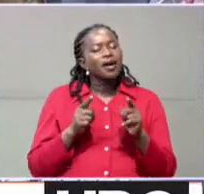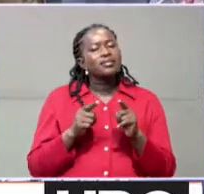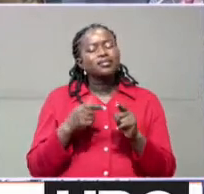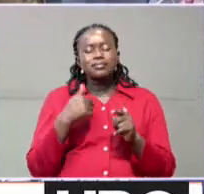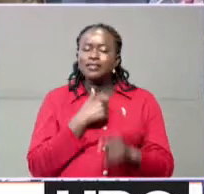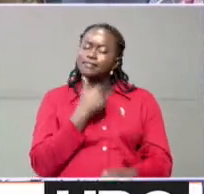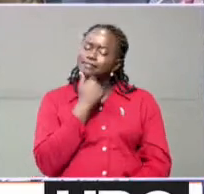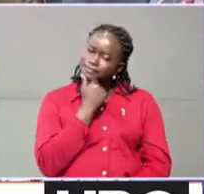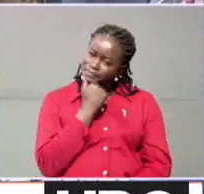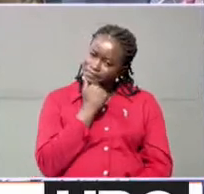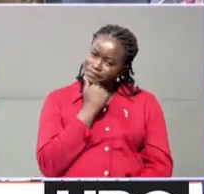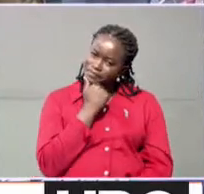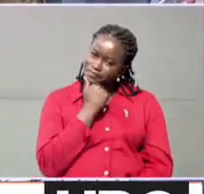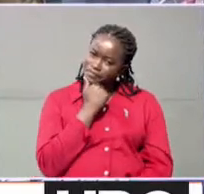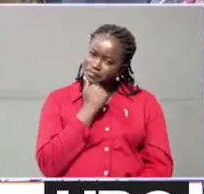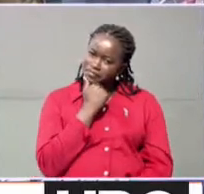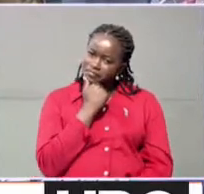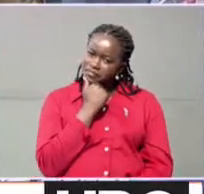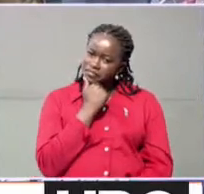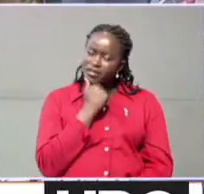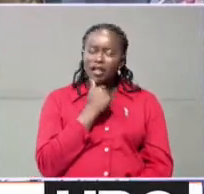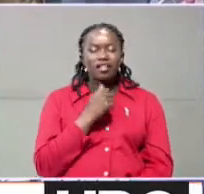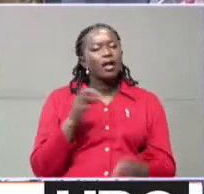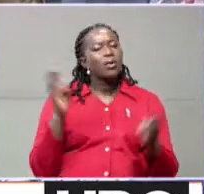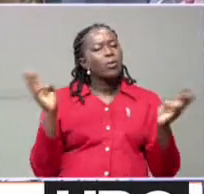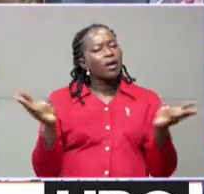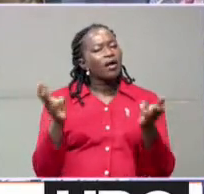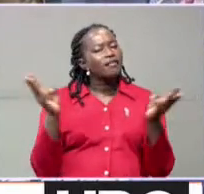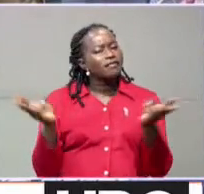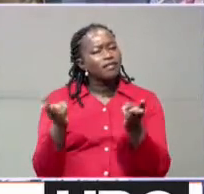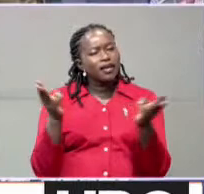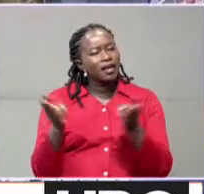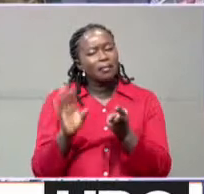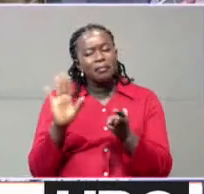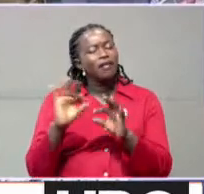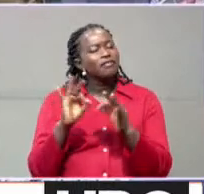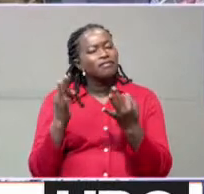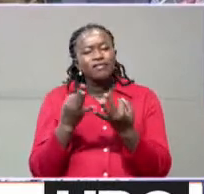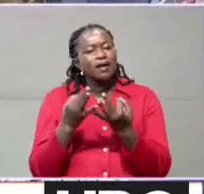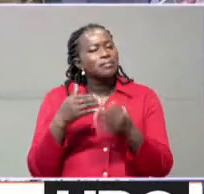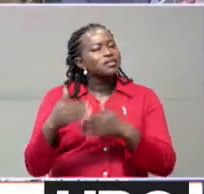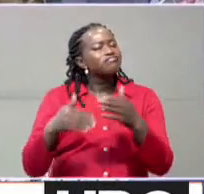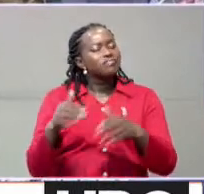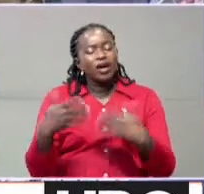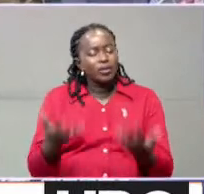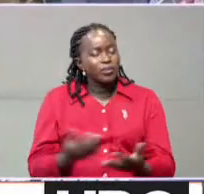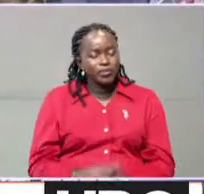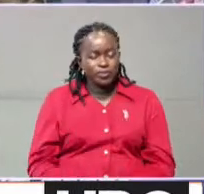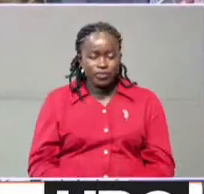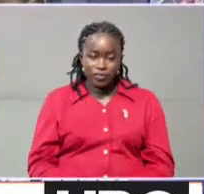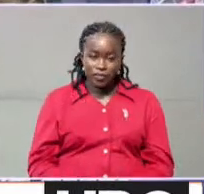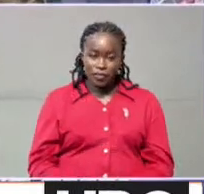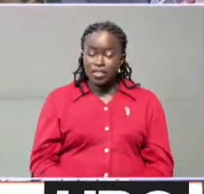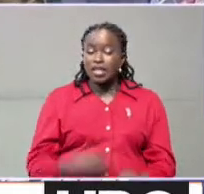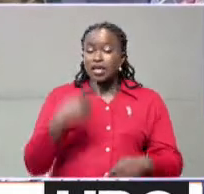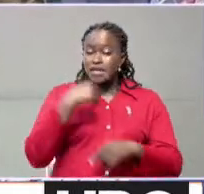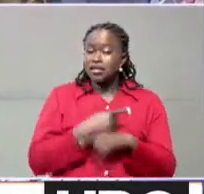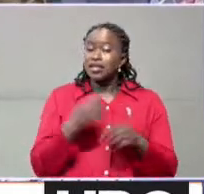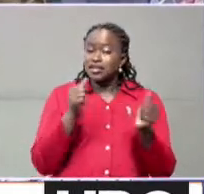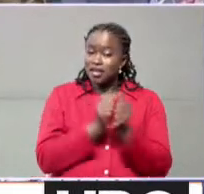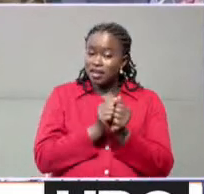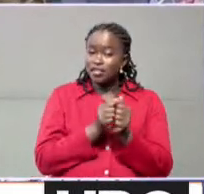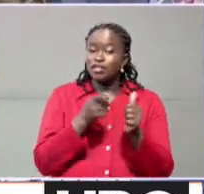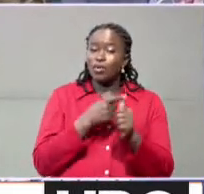concerned about the welfare of his family on 10th august